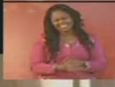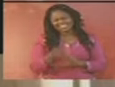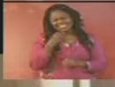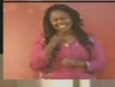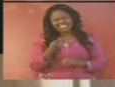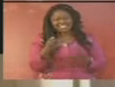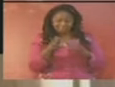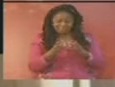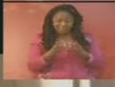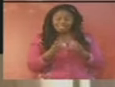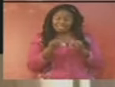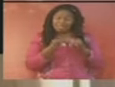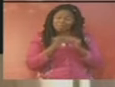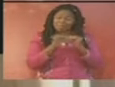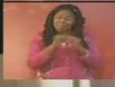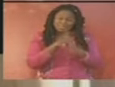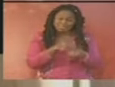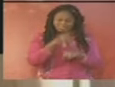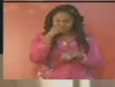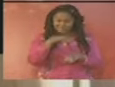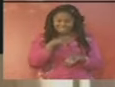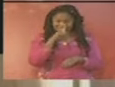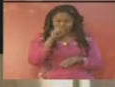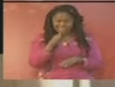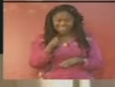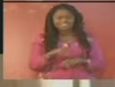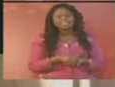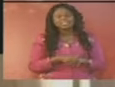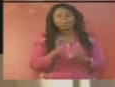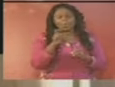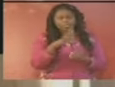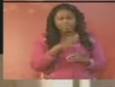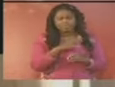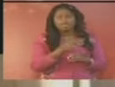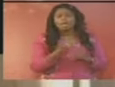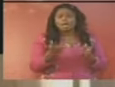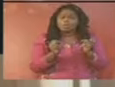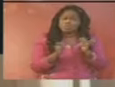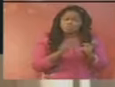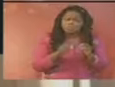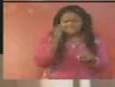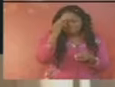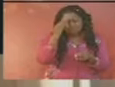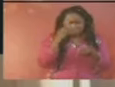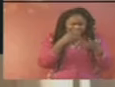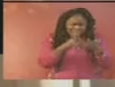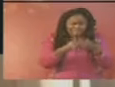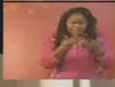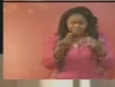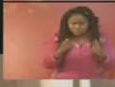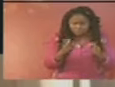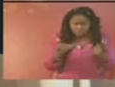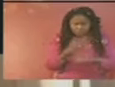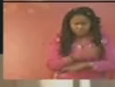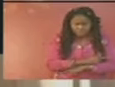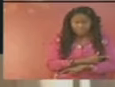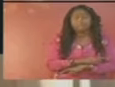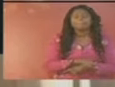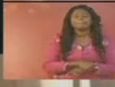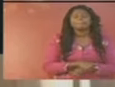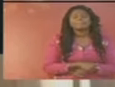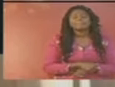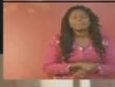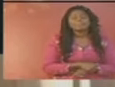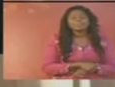in. Minister Dayal Singh, just quickly, I know we are almost to the end of the press conference.